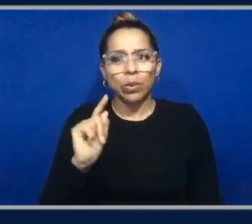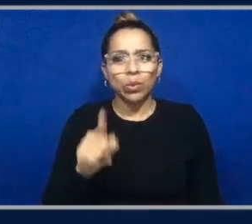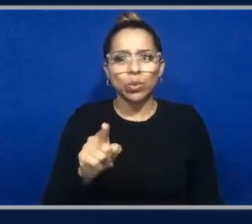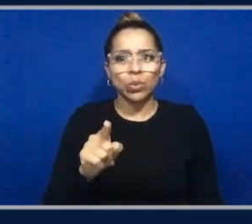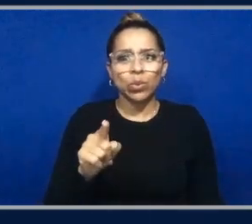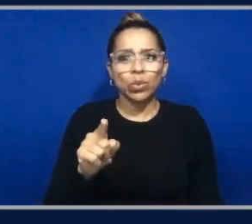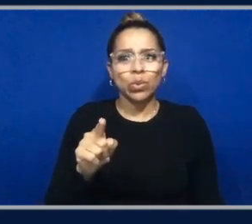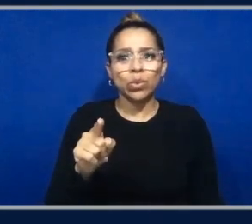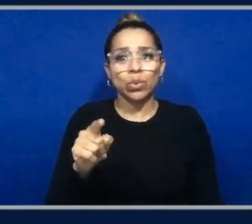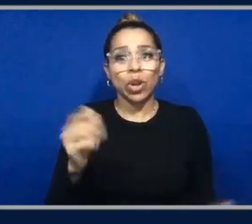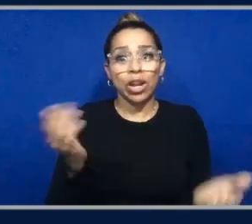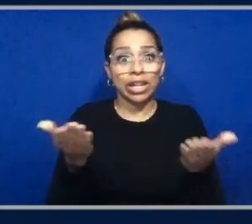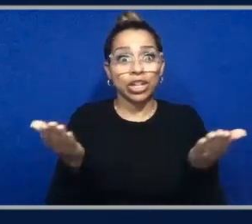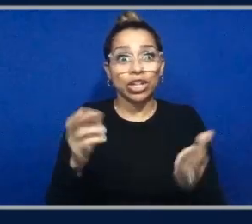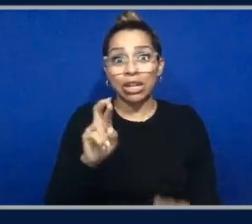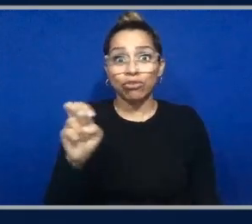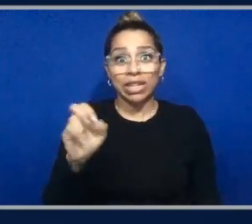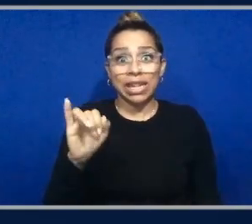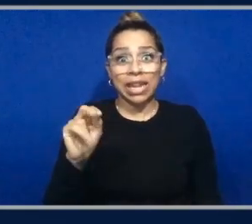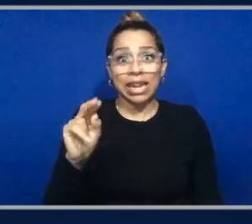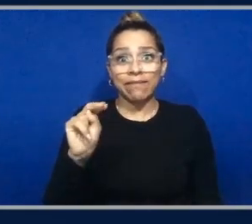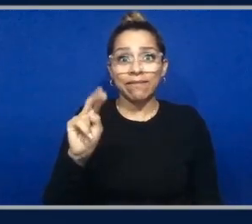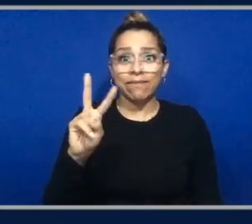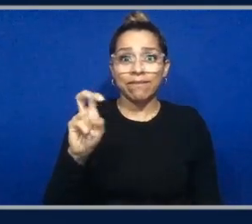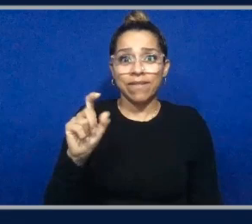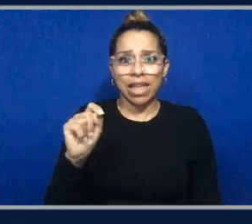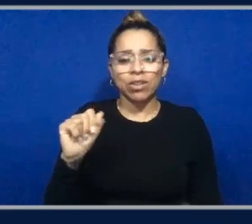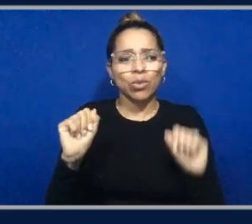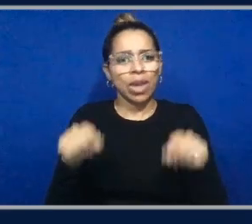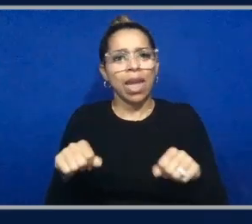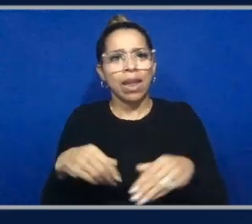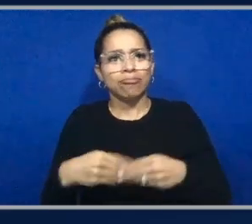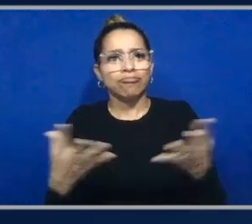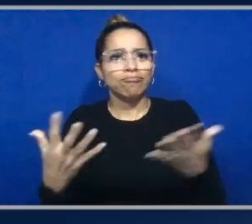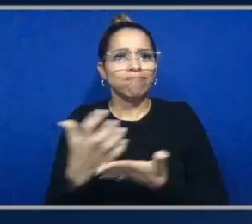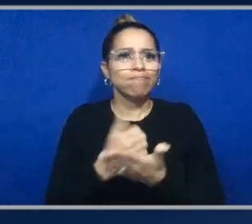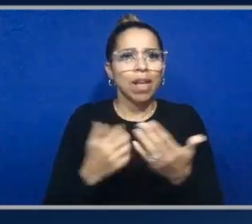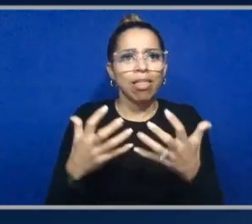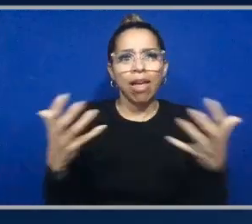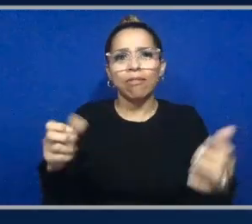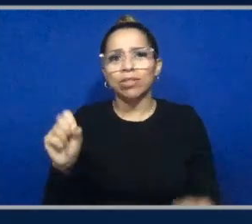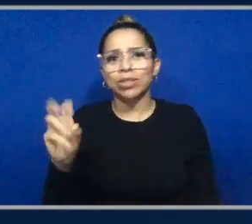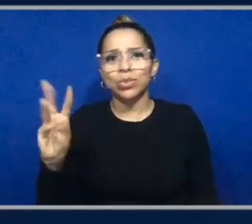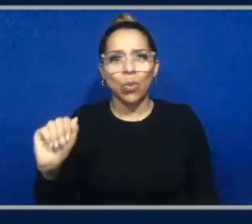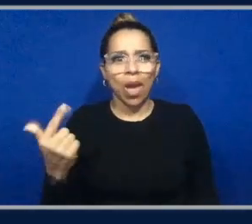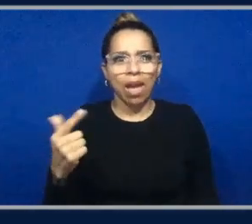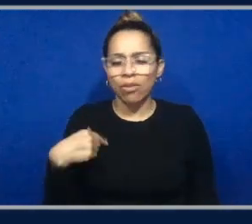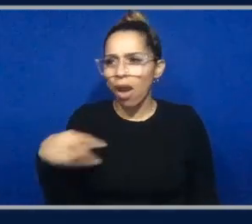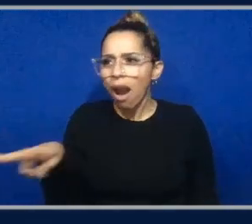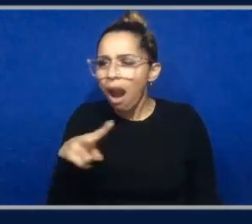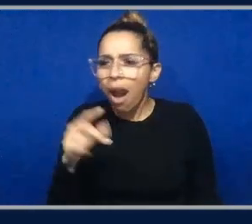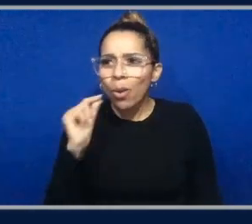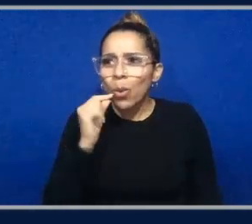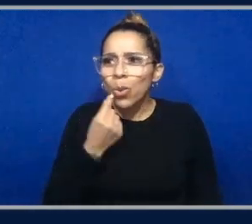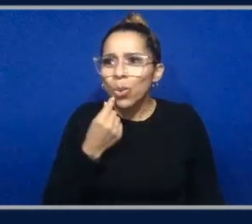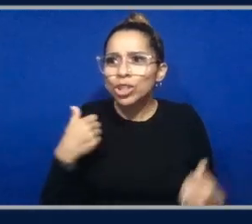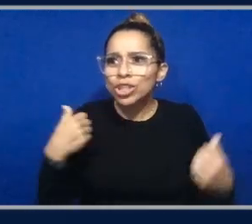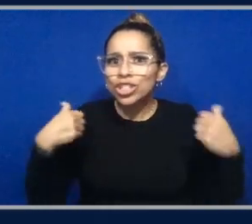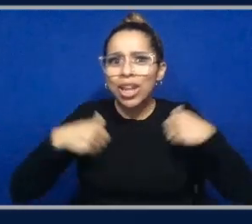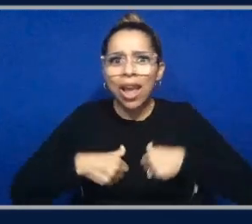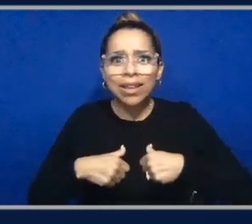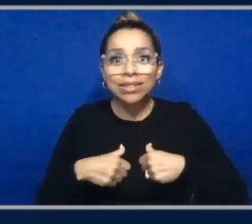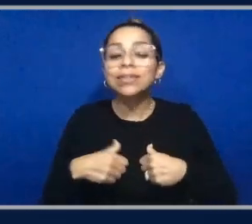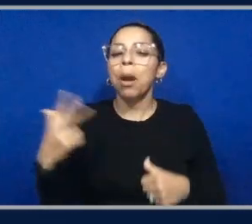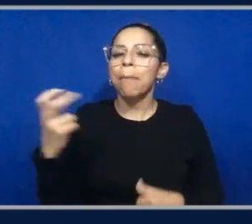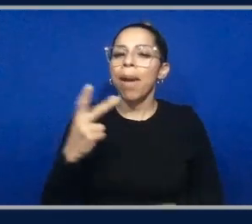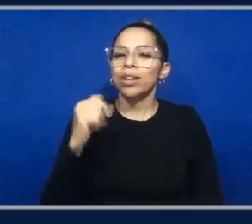lot of cool swag with a builder profile. So if you're looking for those cool jackets you see people wearing, hey, come back tomorrow for some swag. But if you're